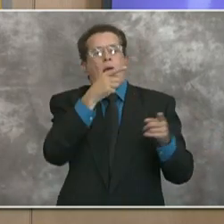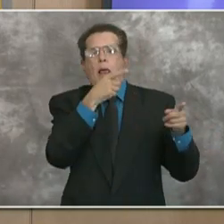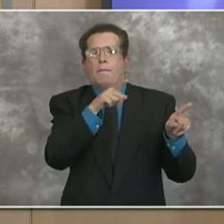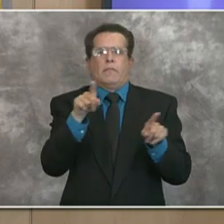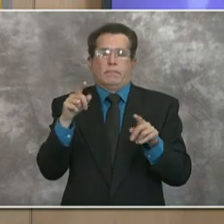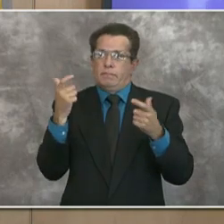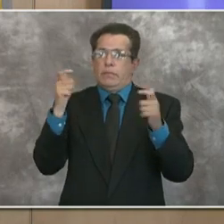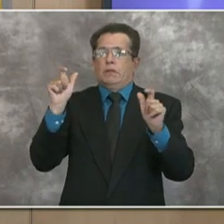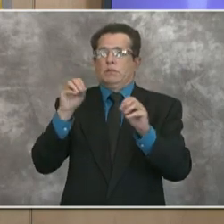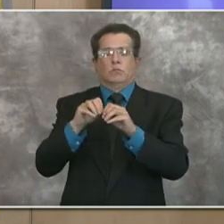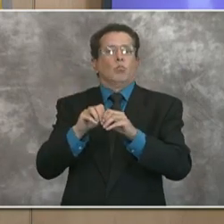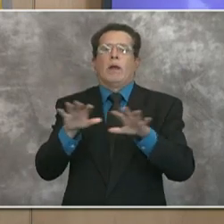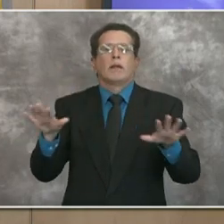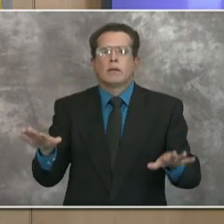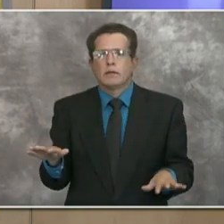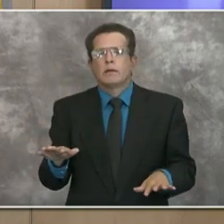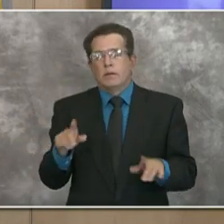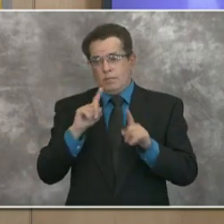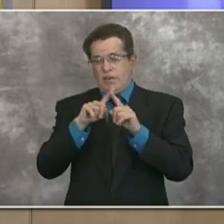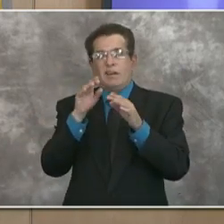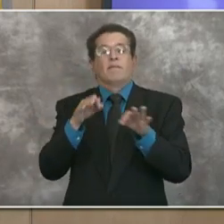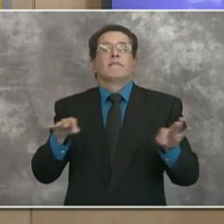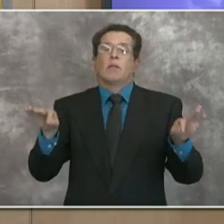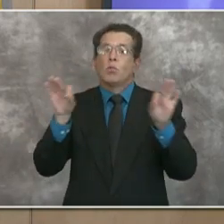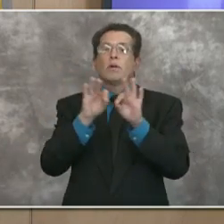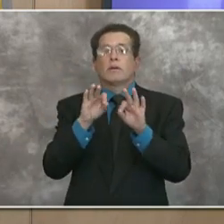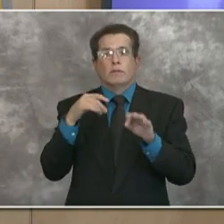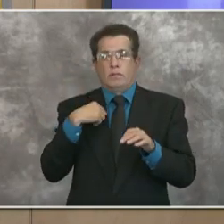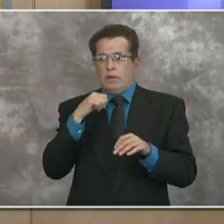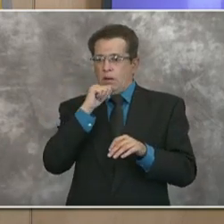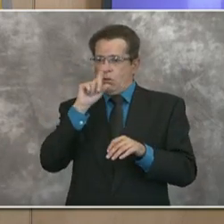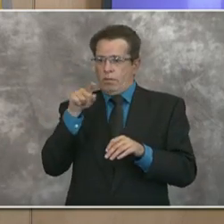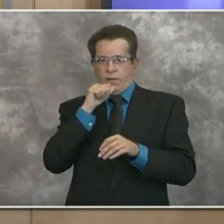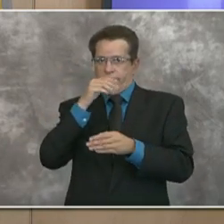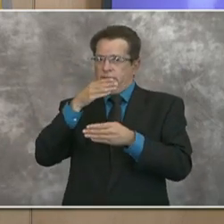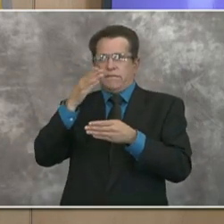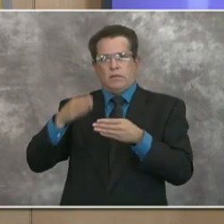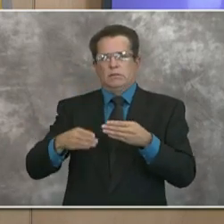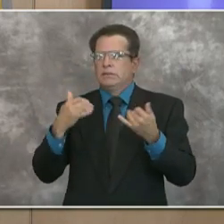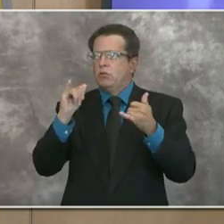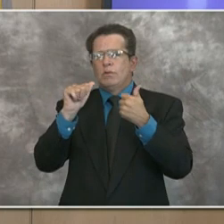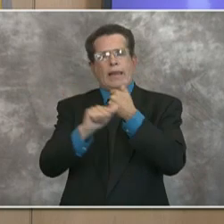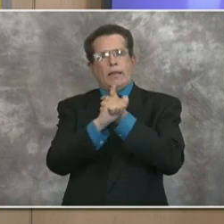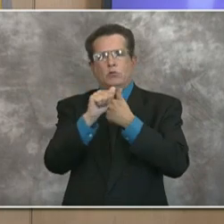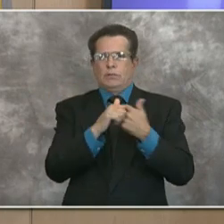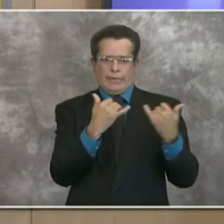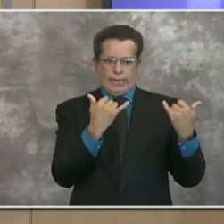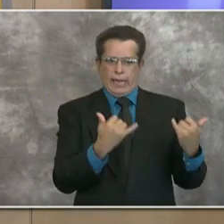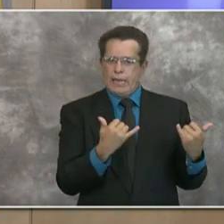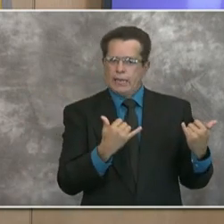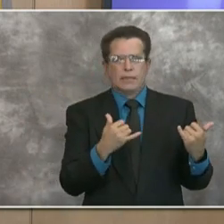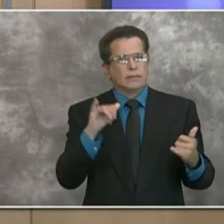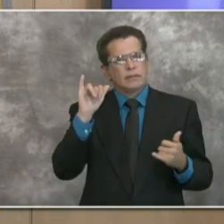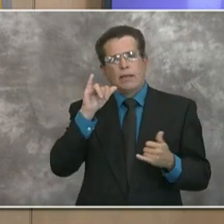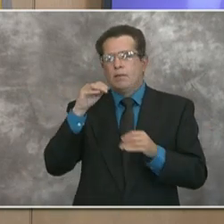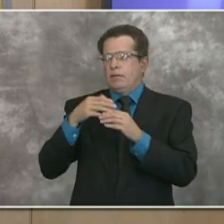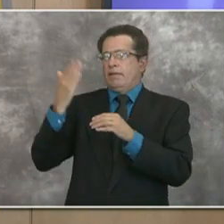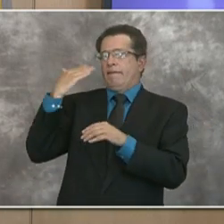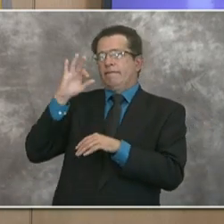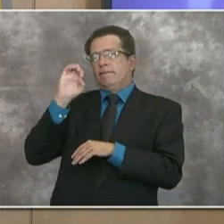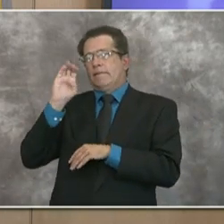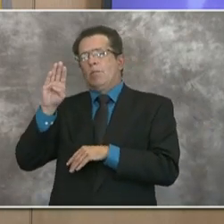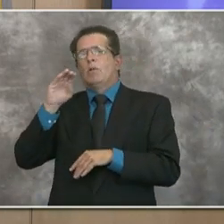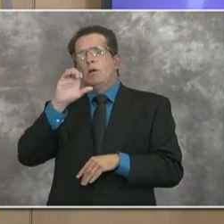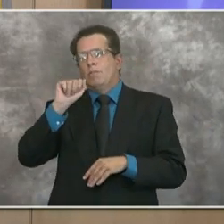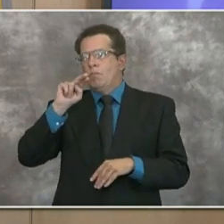had rampant spread. But it is vitally important. Not only are we not out of the woods, we face the same danger today as we did in February and